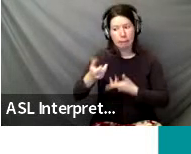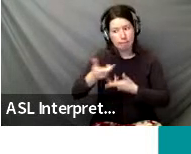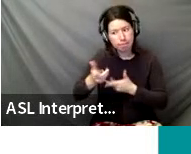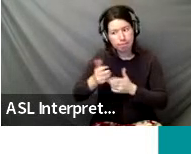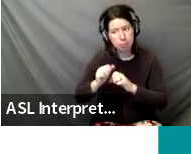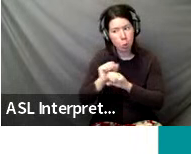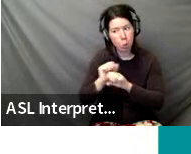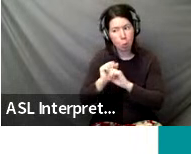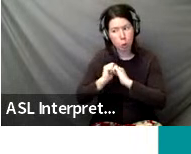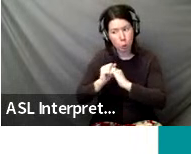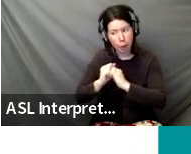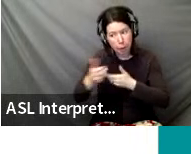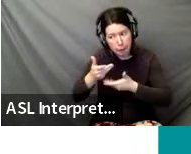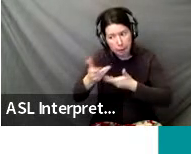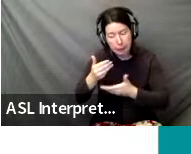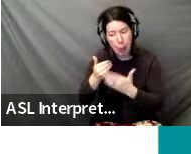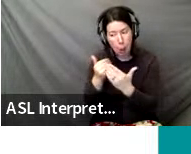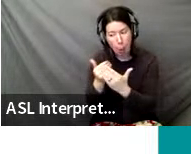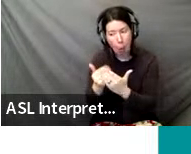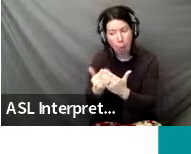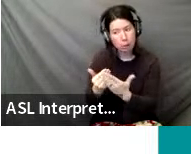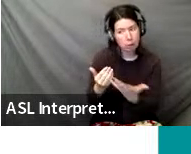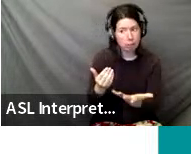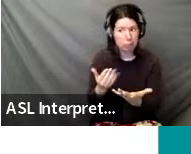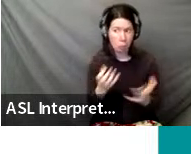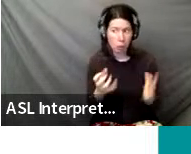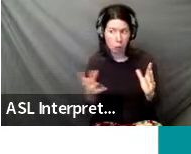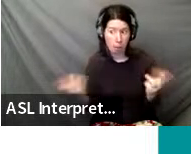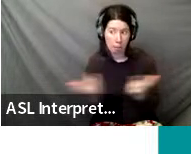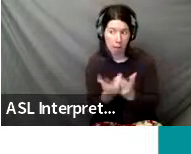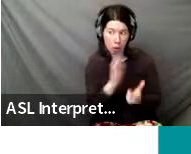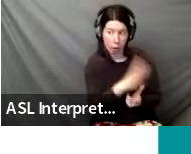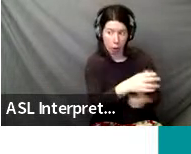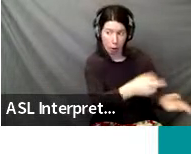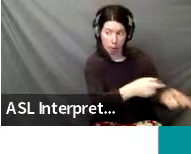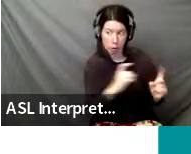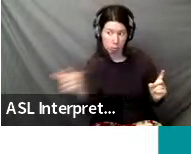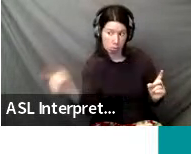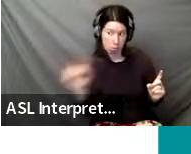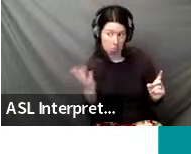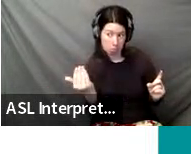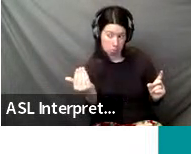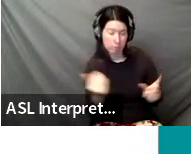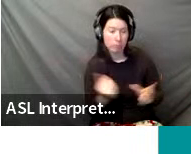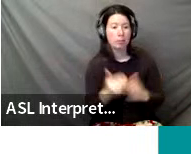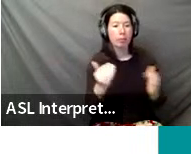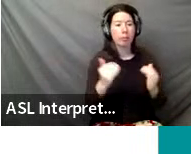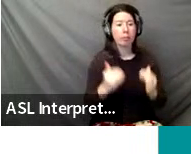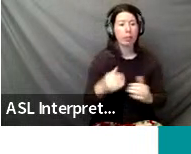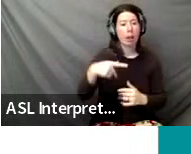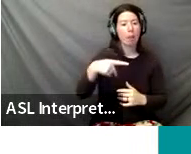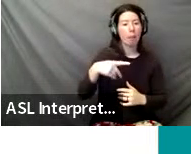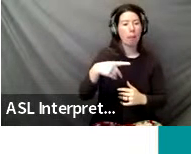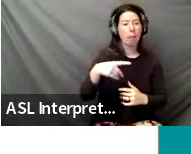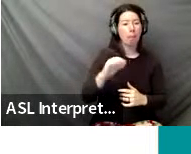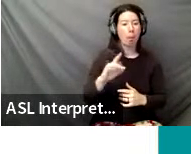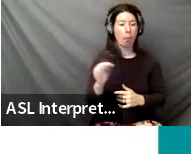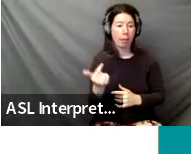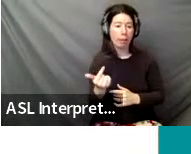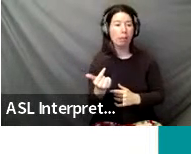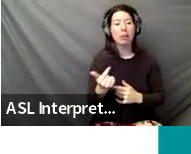of a similar contribution on the Oregon side. As I mentioned with tolling, there was a lot of work